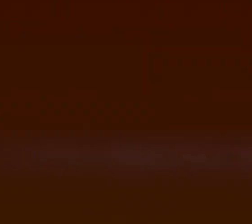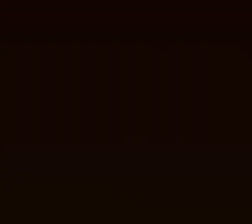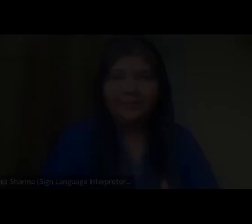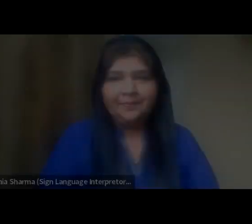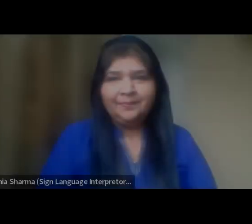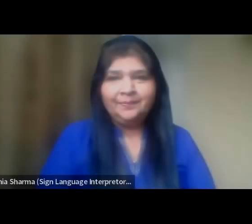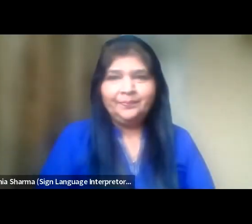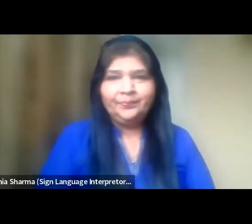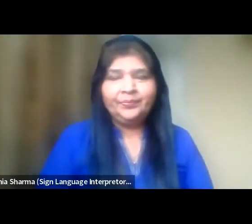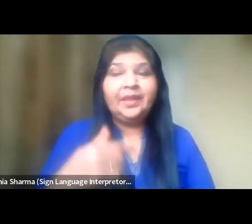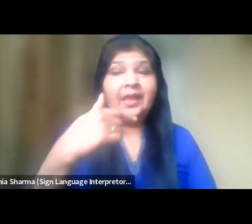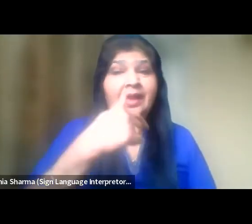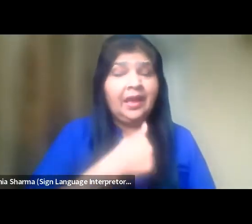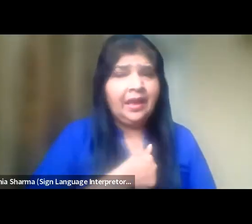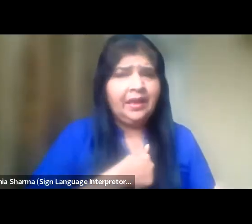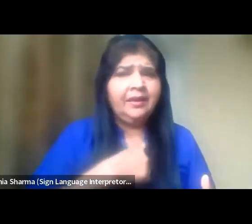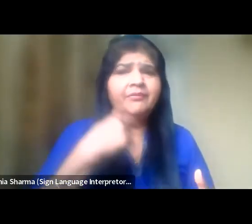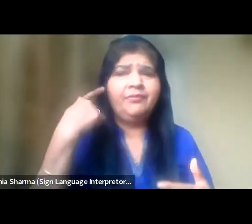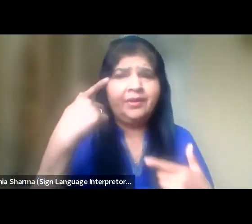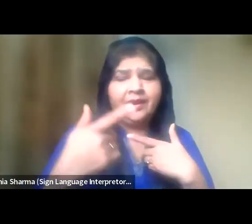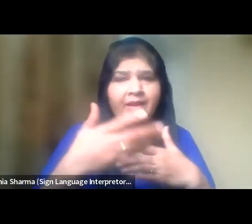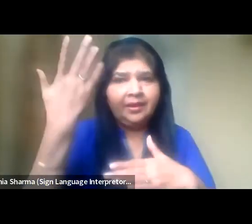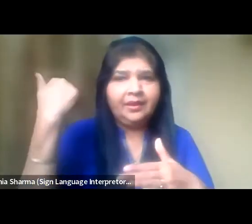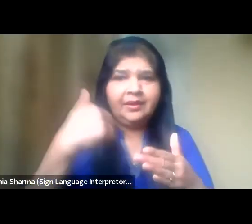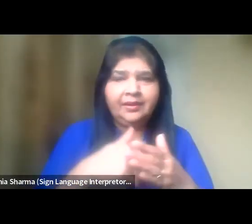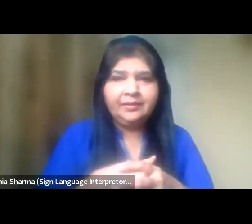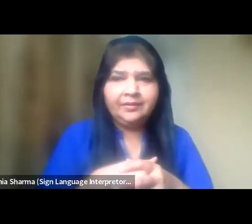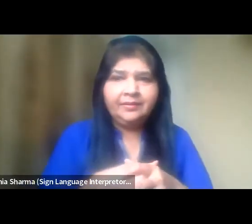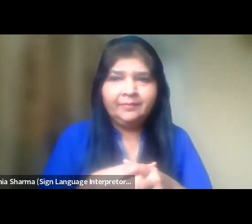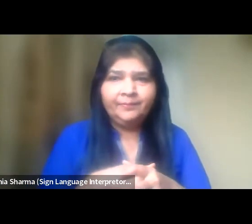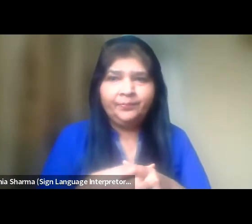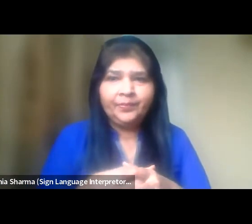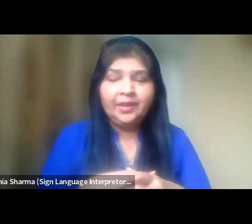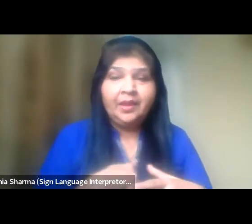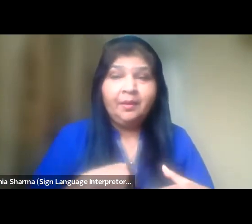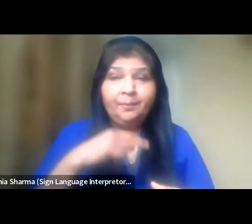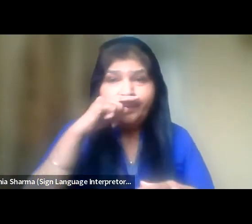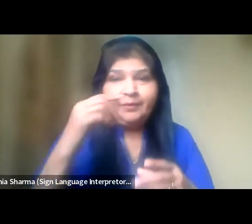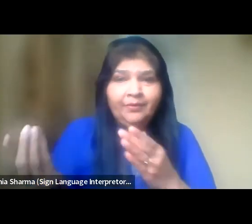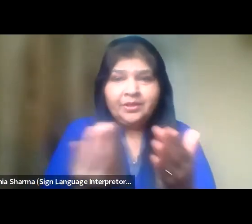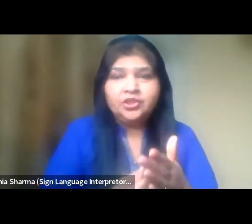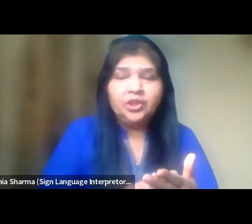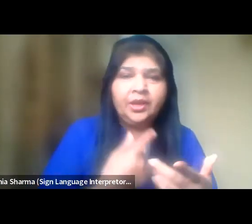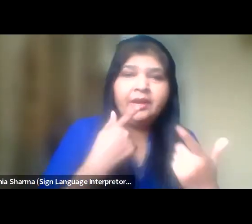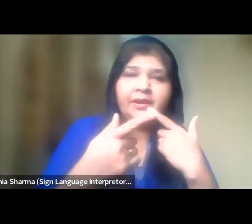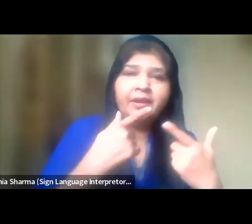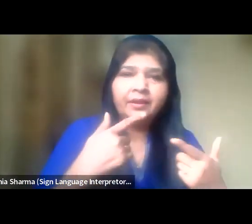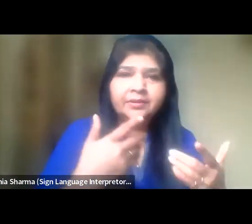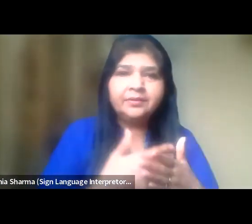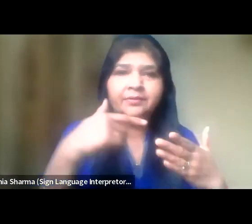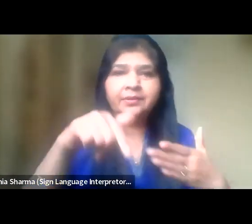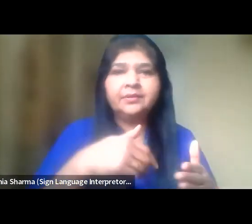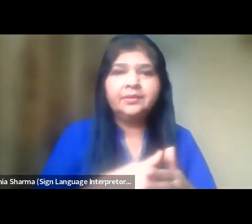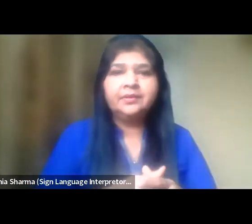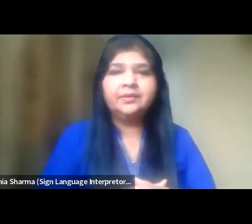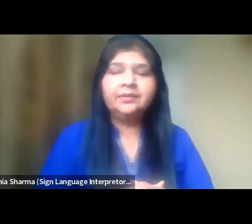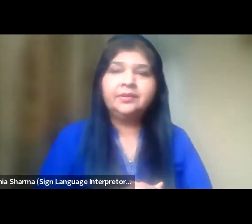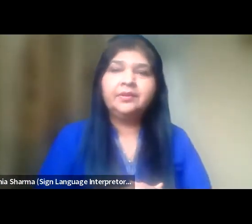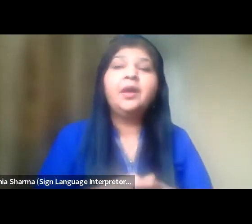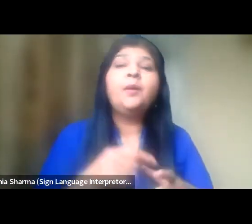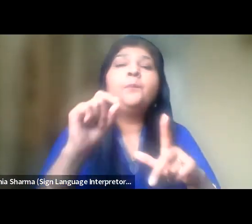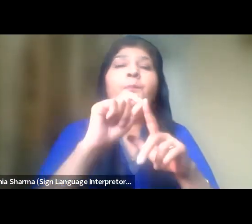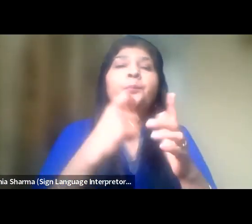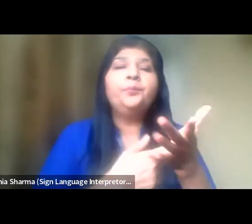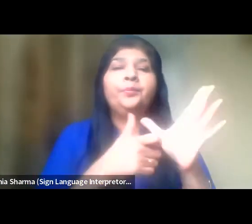I have had the privilege of interacting with Pranav